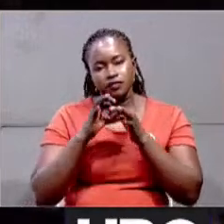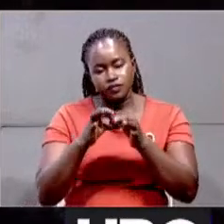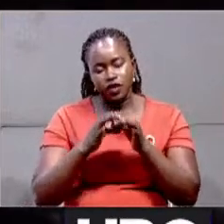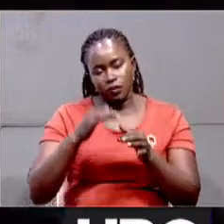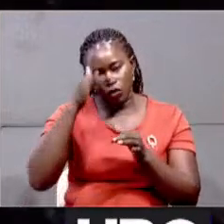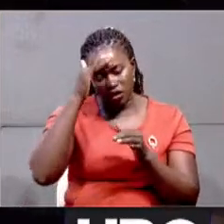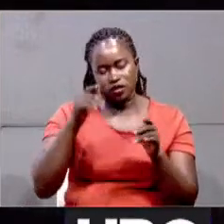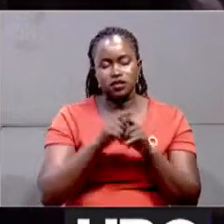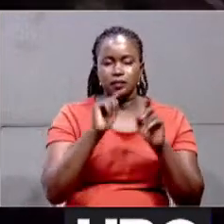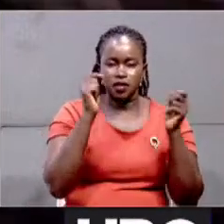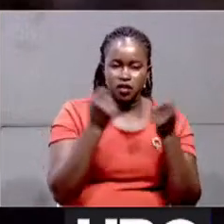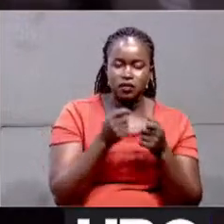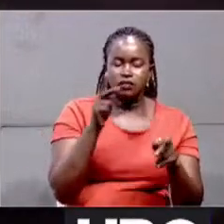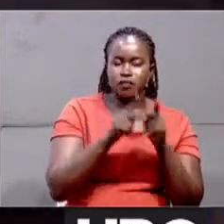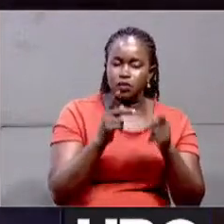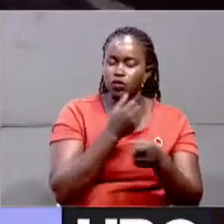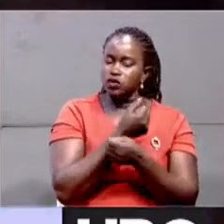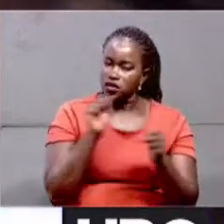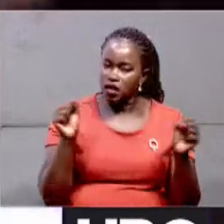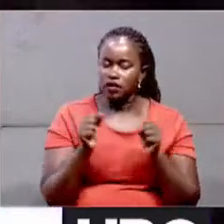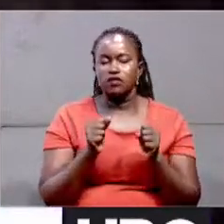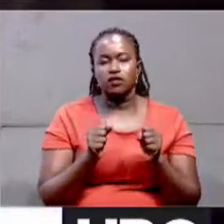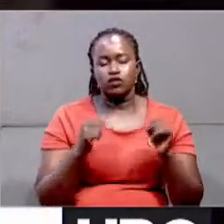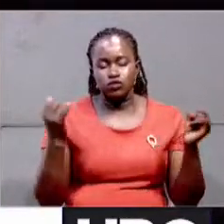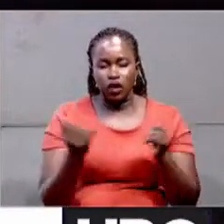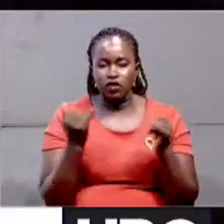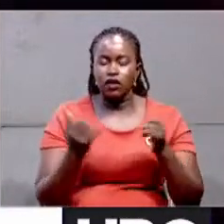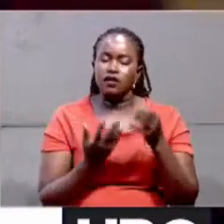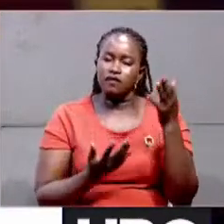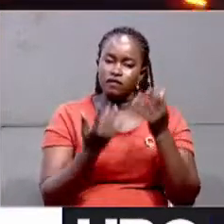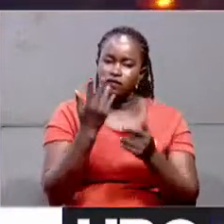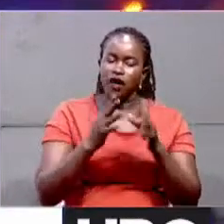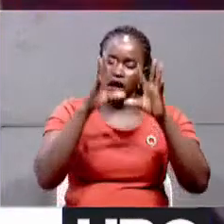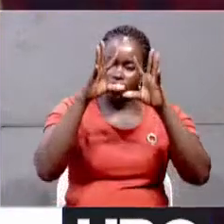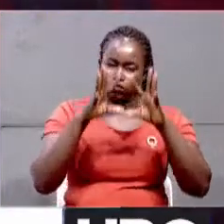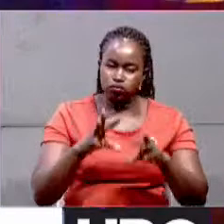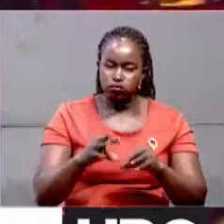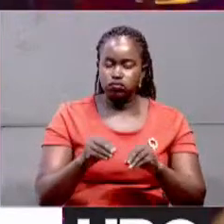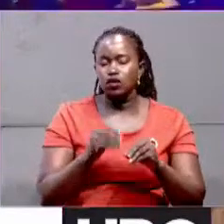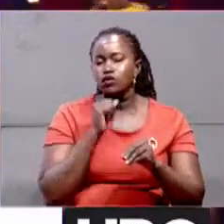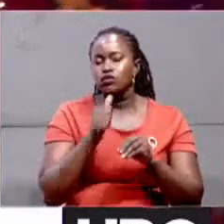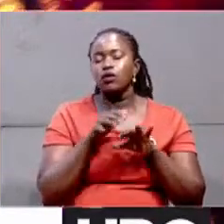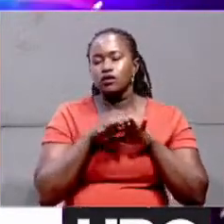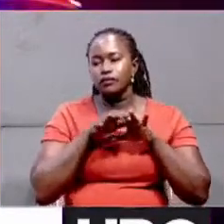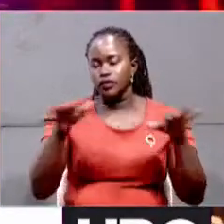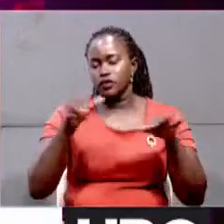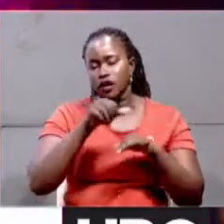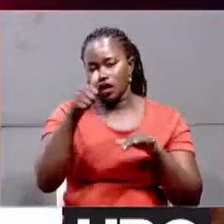and a team of rescuers to stop the fire flames from spreading to other places.